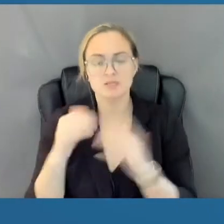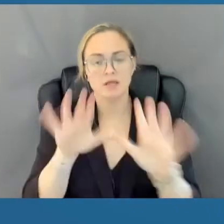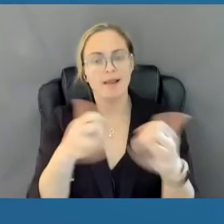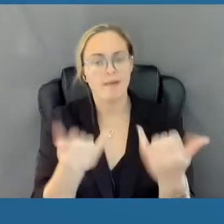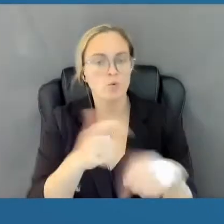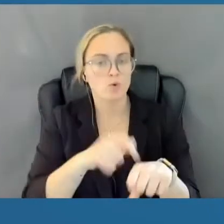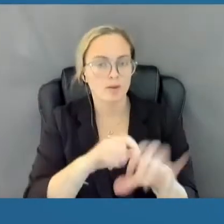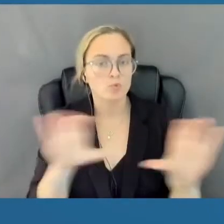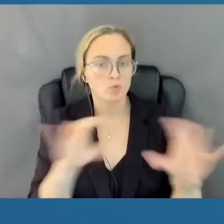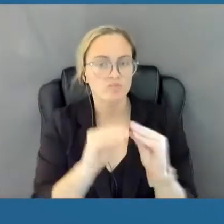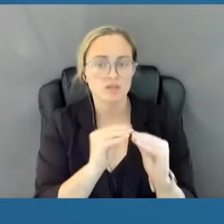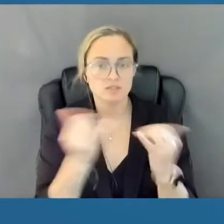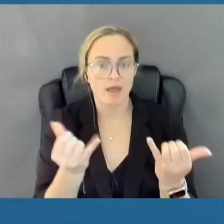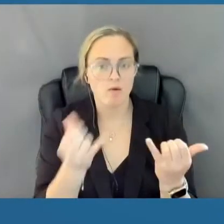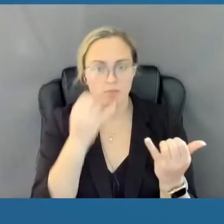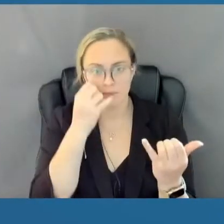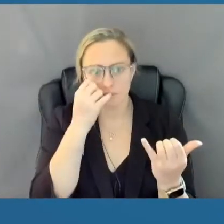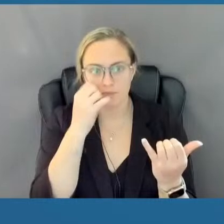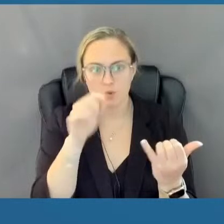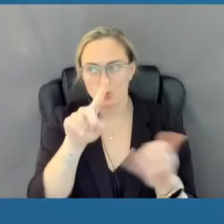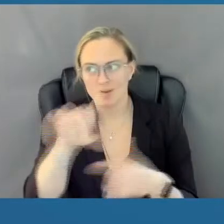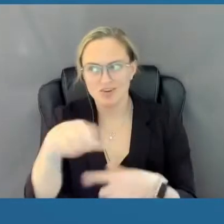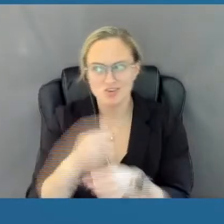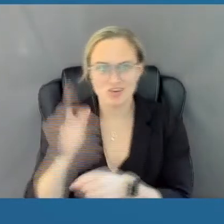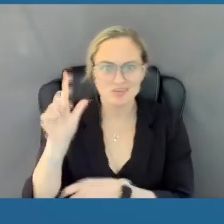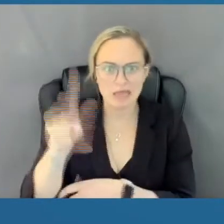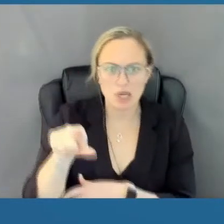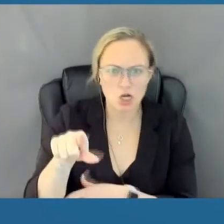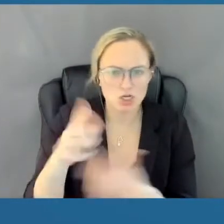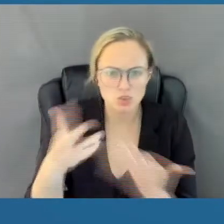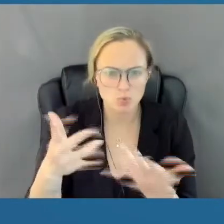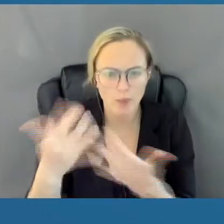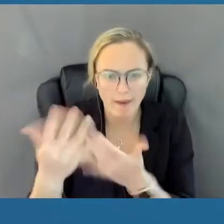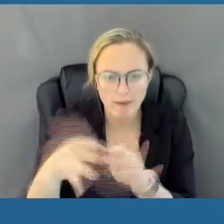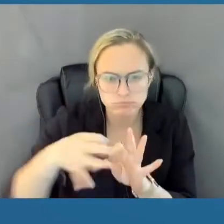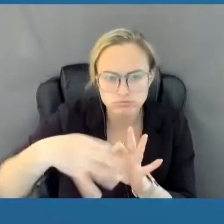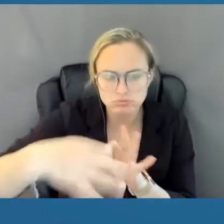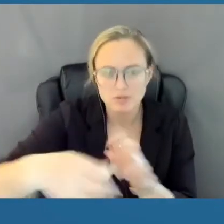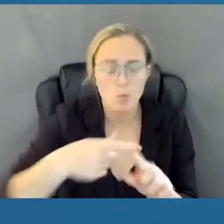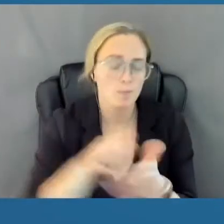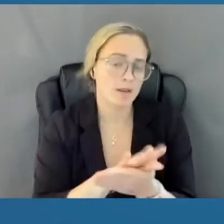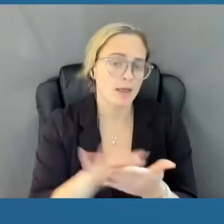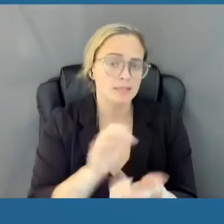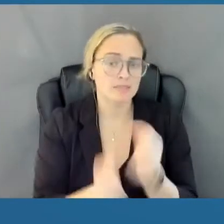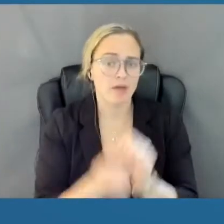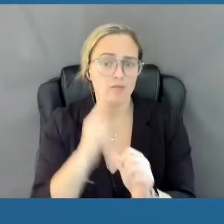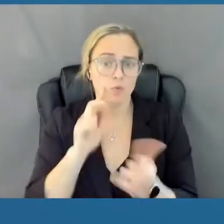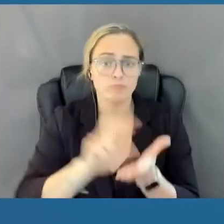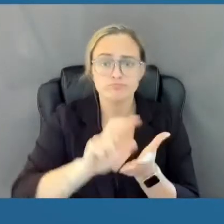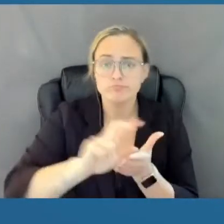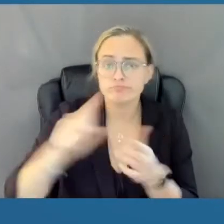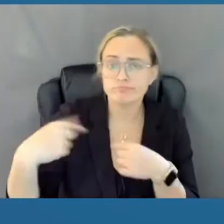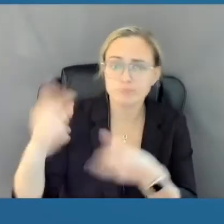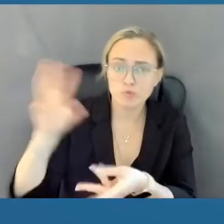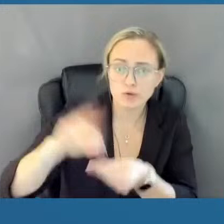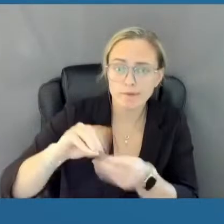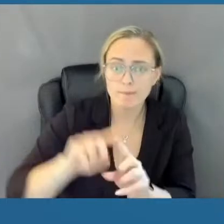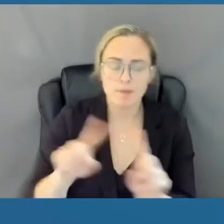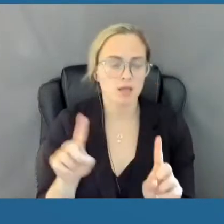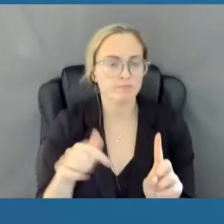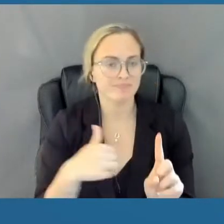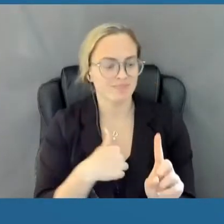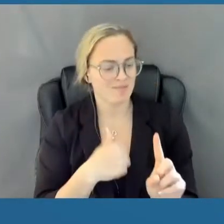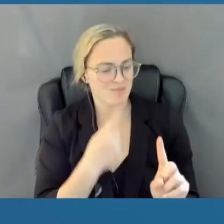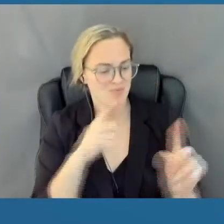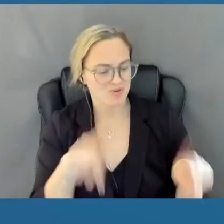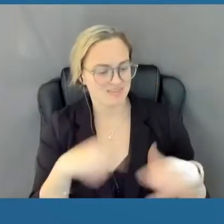to do something. It's over 100 years. Again, I look back and say it would have been nice if everybody made investments over time, but I'm the one saying